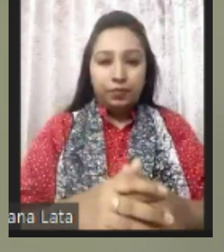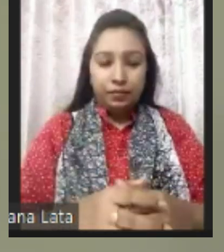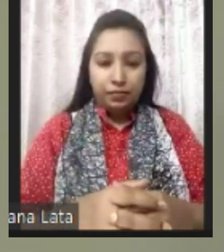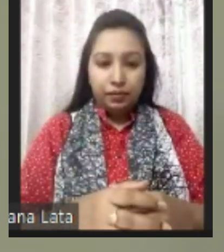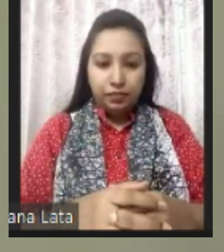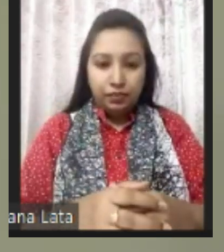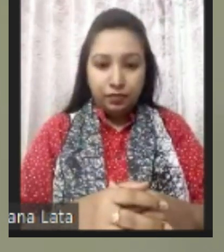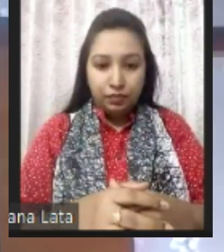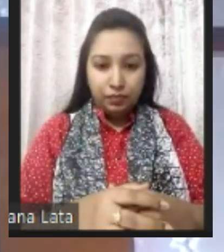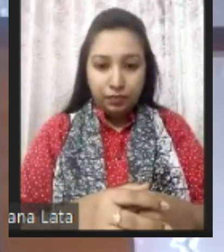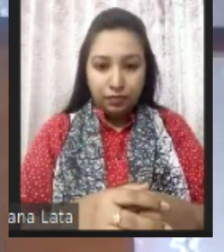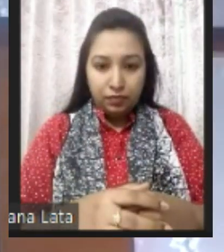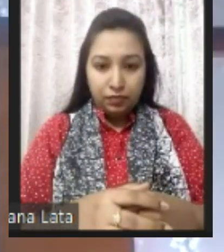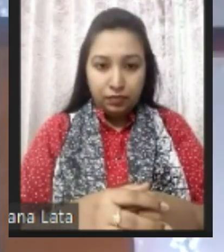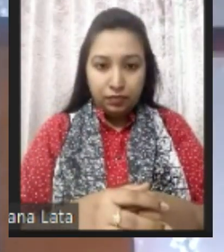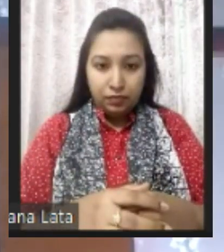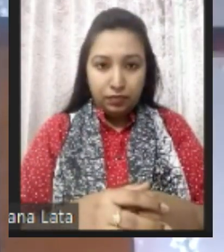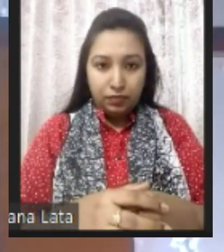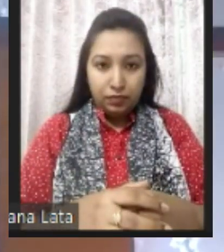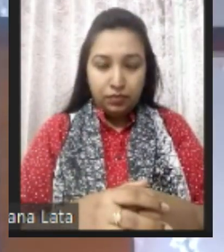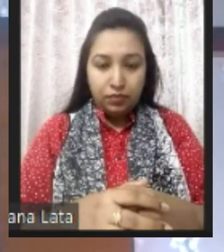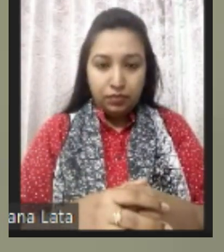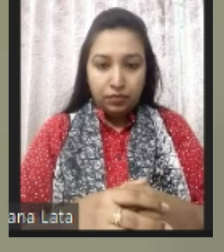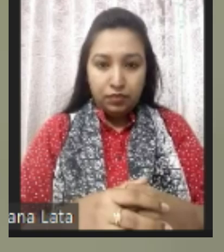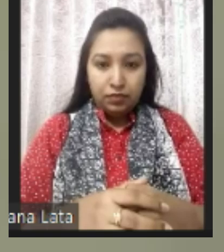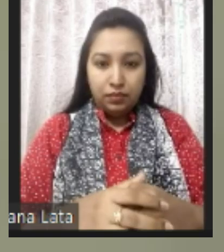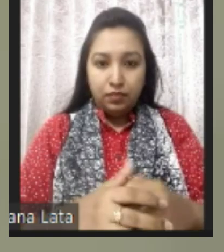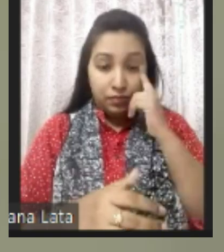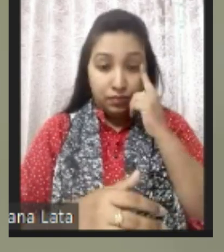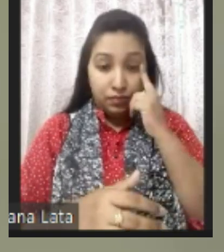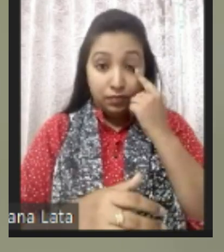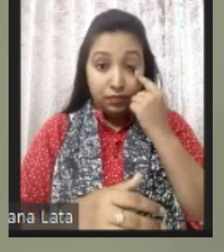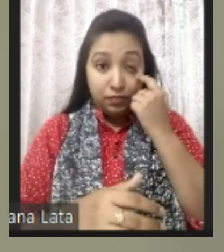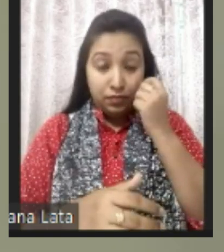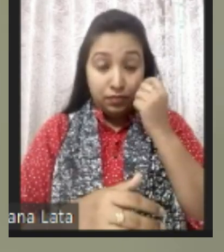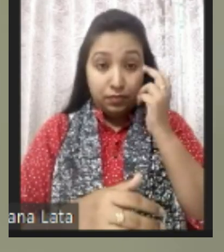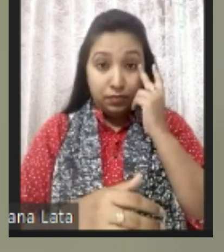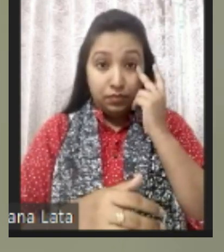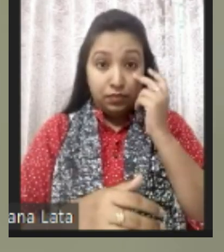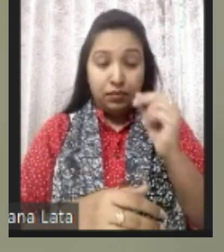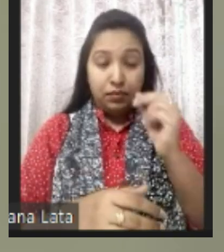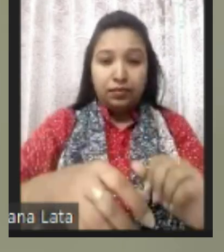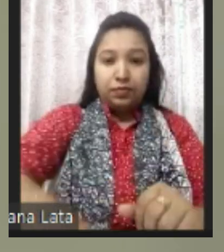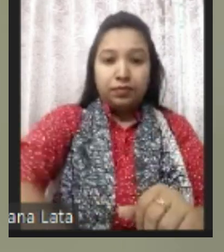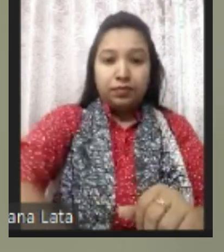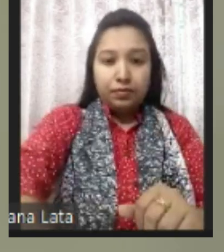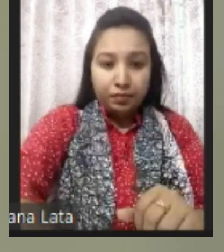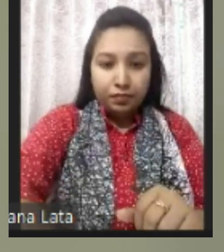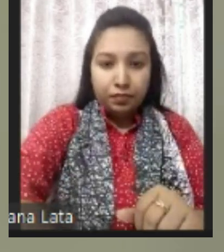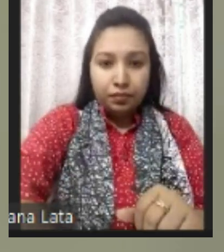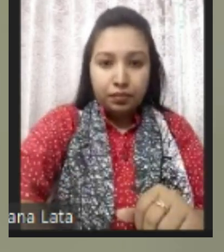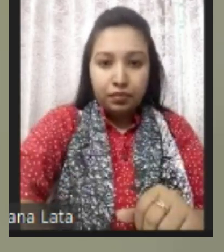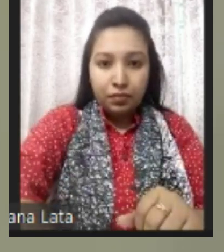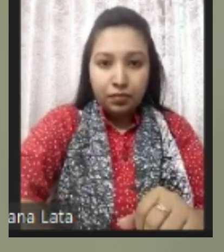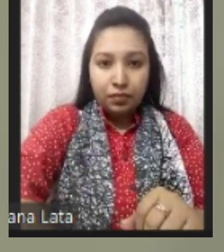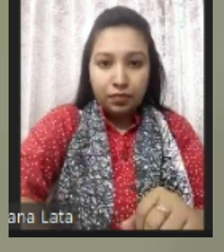that actually. I think that'll be wonderful if you could stay for a few more minutes. I think we'll be ending very soon. So Department of Social Services